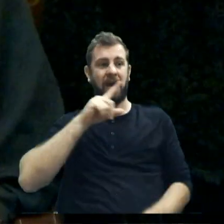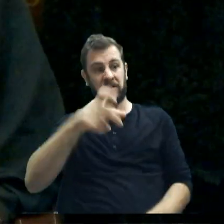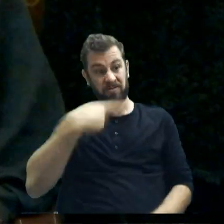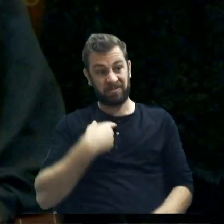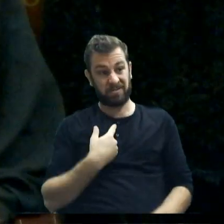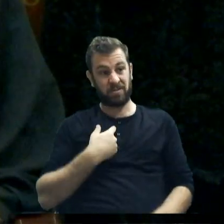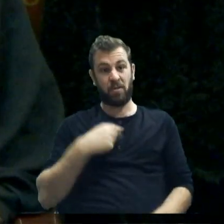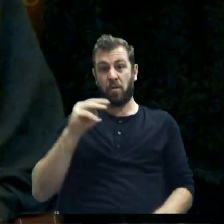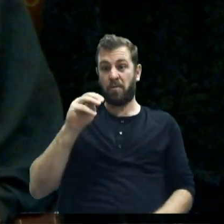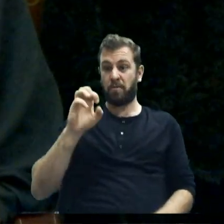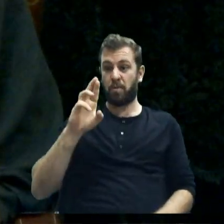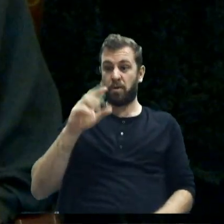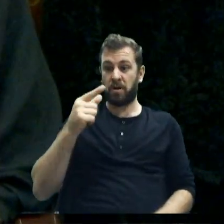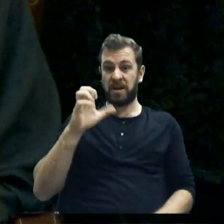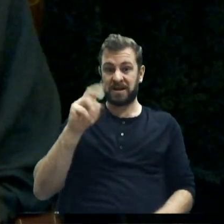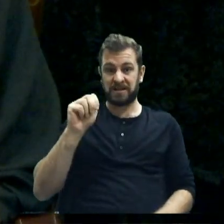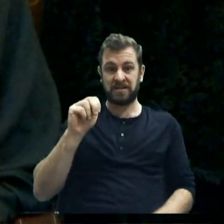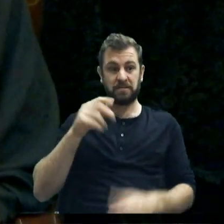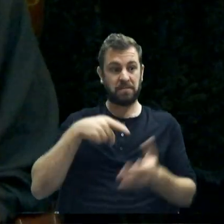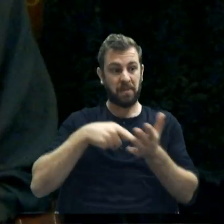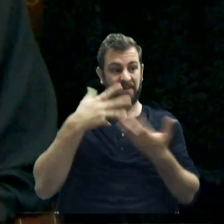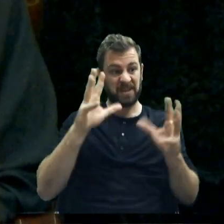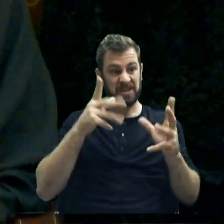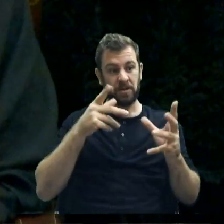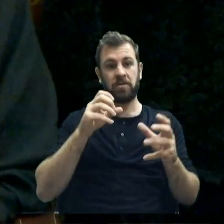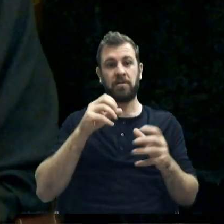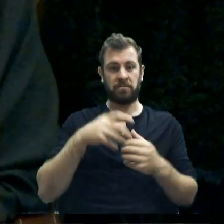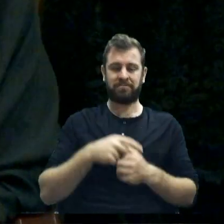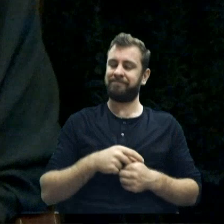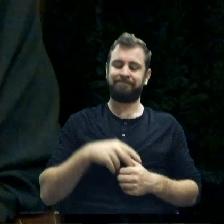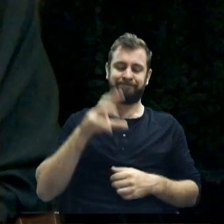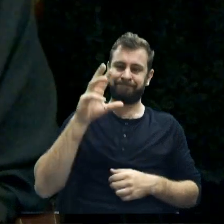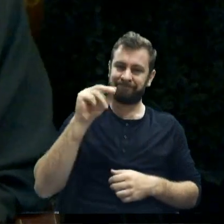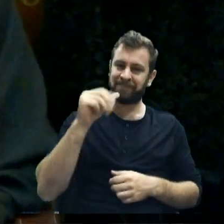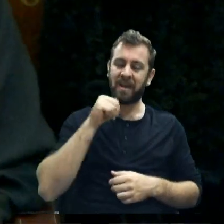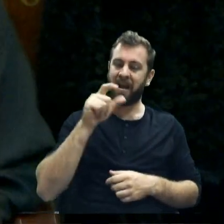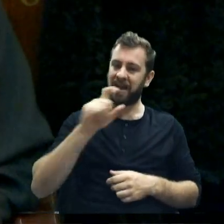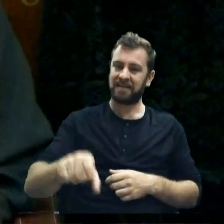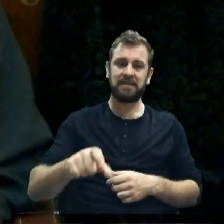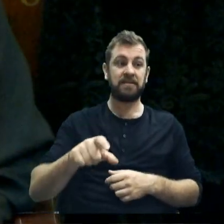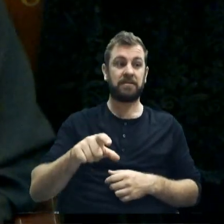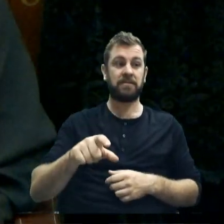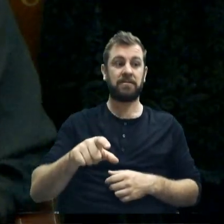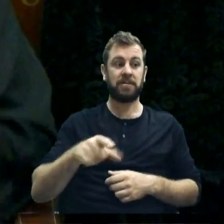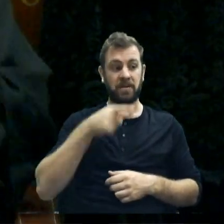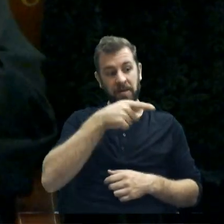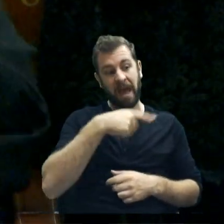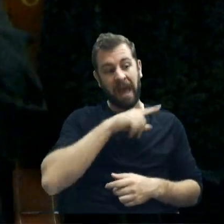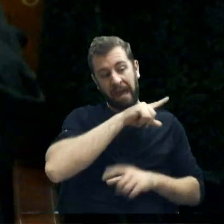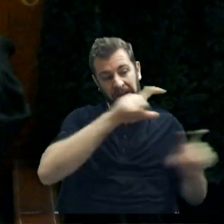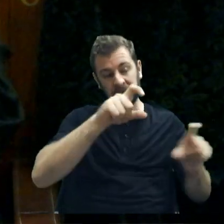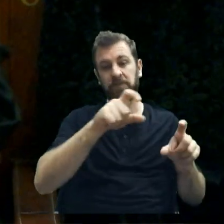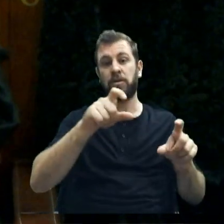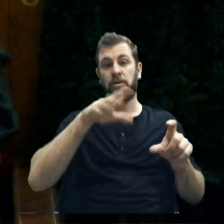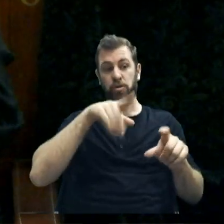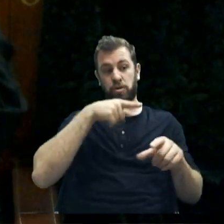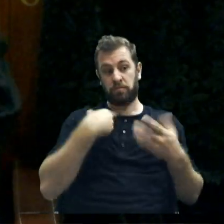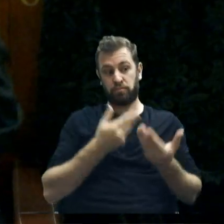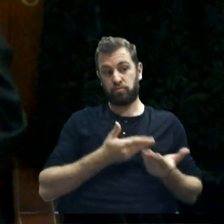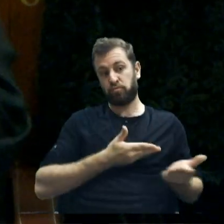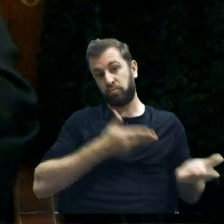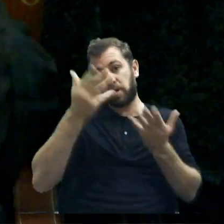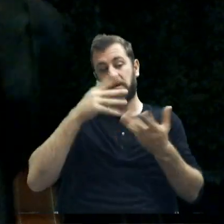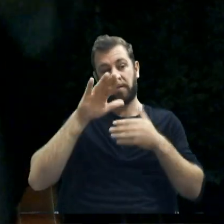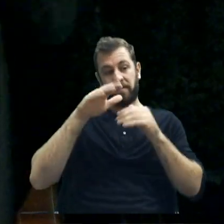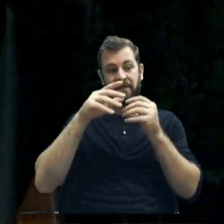that I gave you a spouse, I gave you children. As the man of the house, did you take that family to Jannah or not? Did you leave them behind? Or